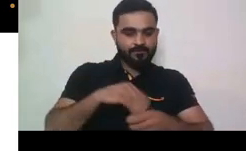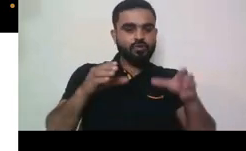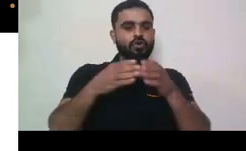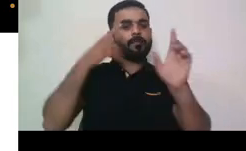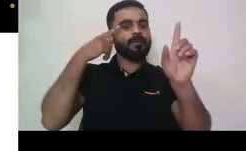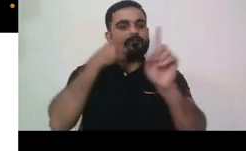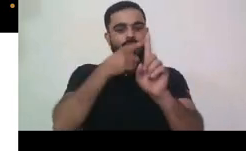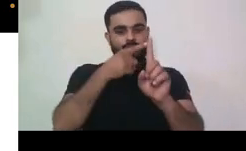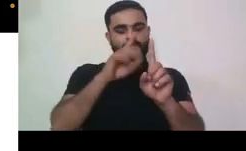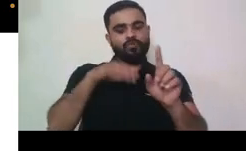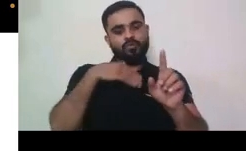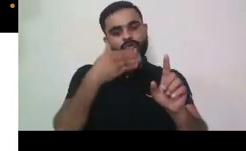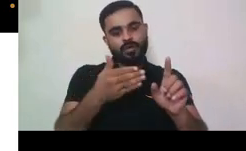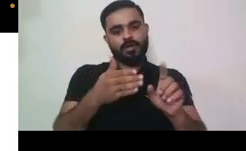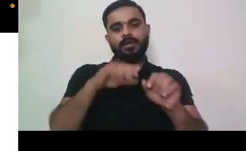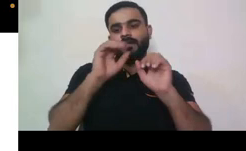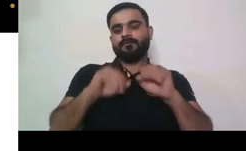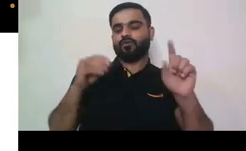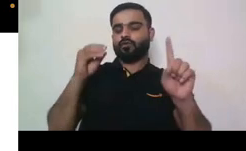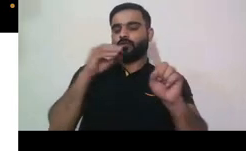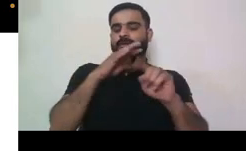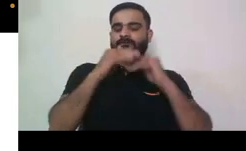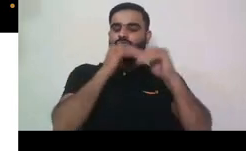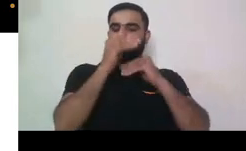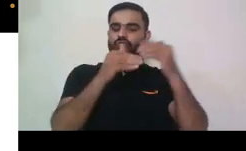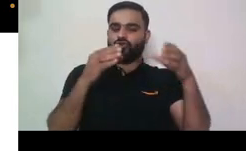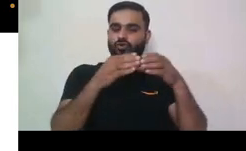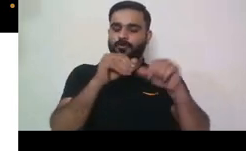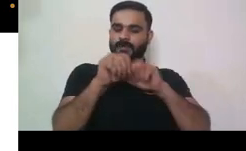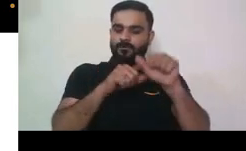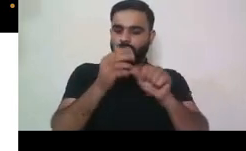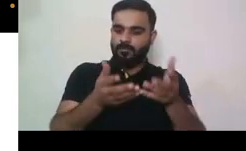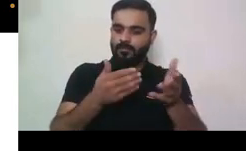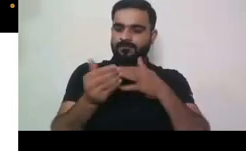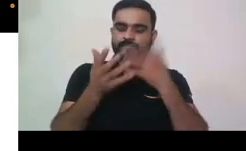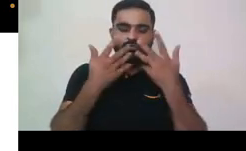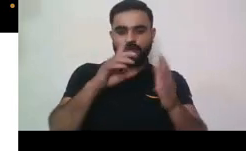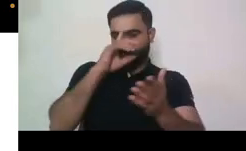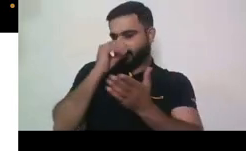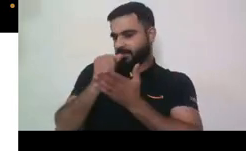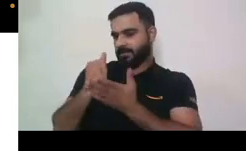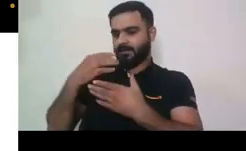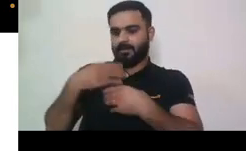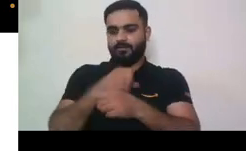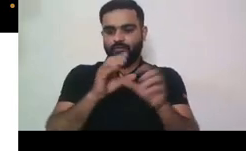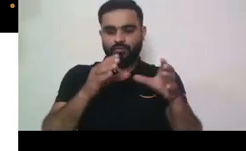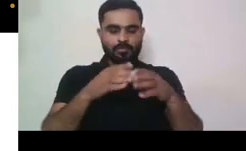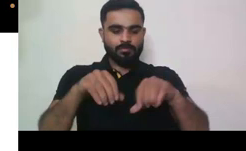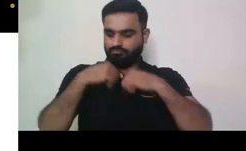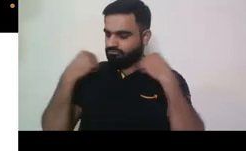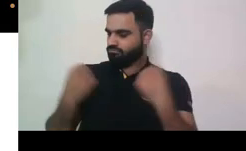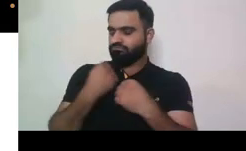goals or having some reflective dialogues on the group process, how the decisions were made in the groups, what activities we